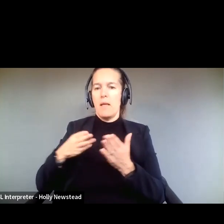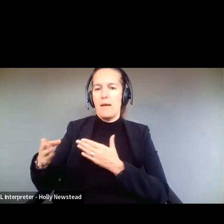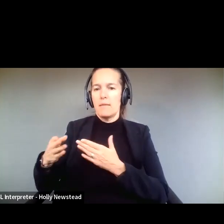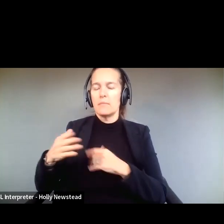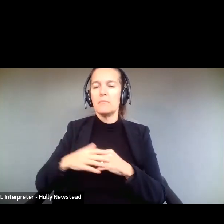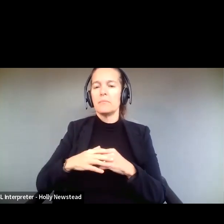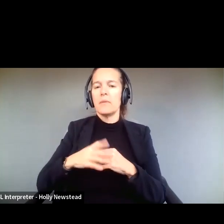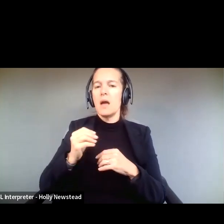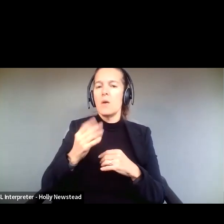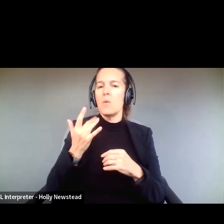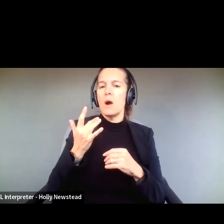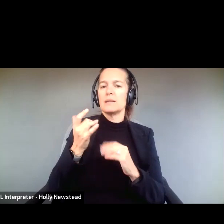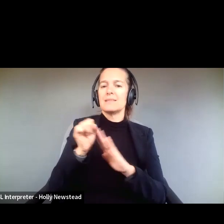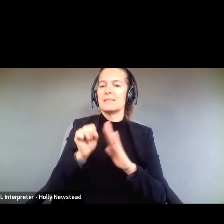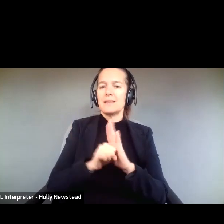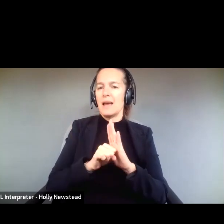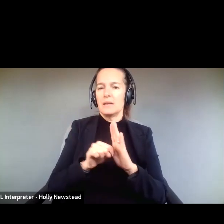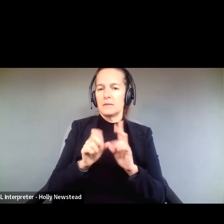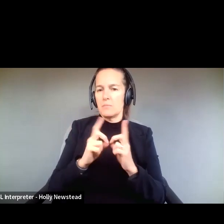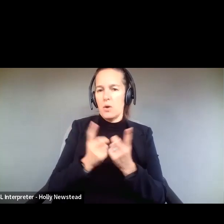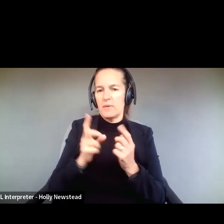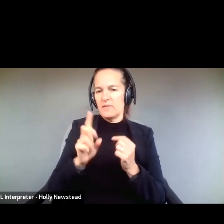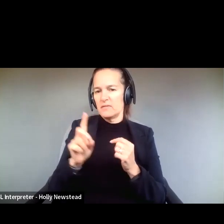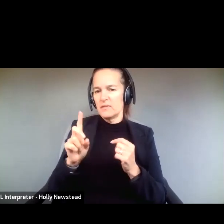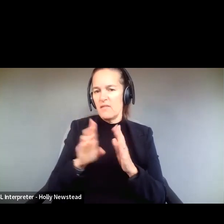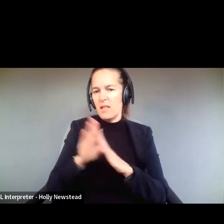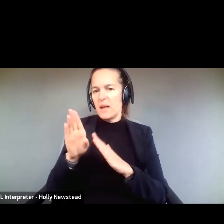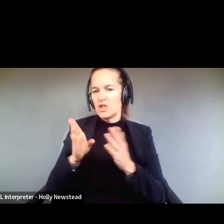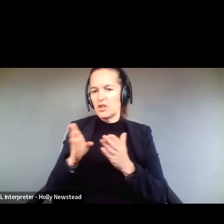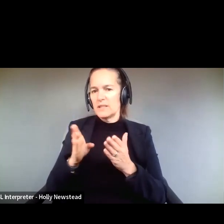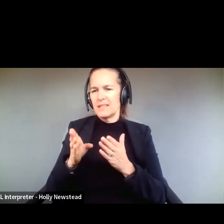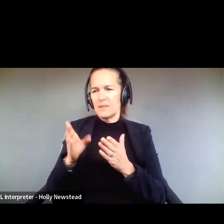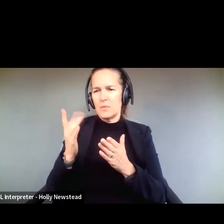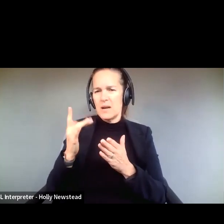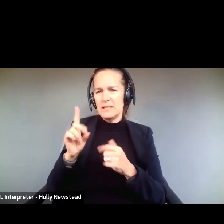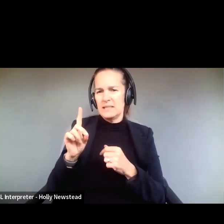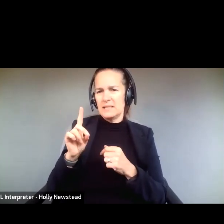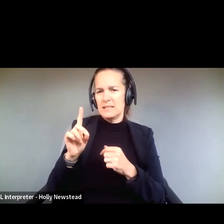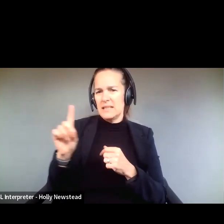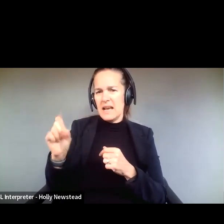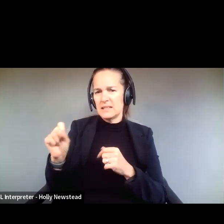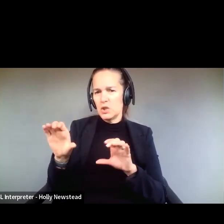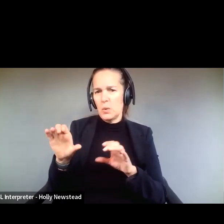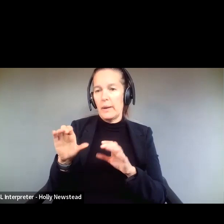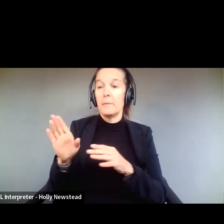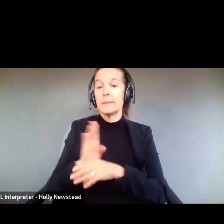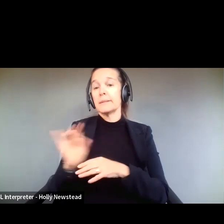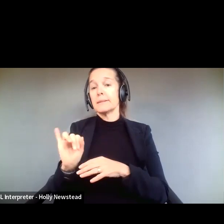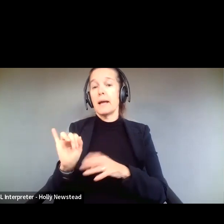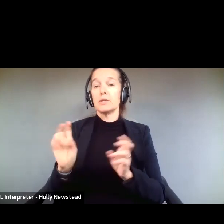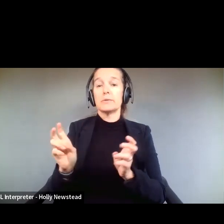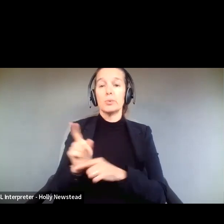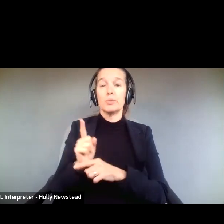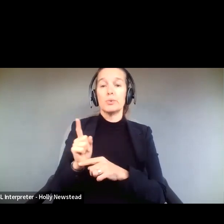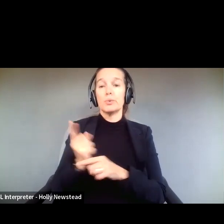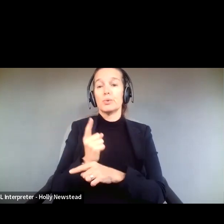State Department of Developmental Services doing business as usual? Don't expect me to let